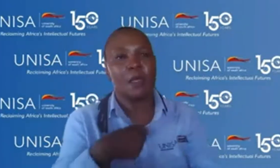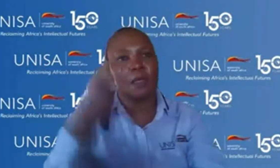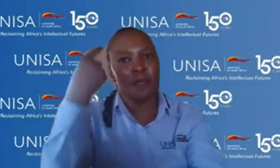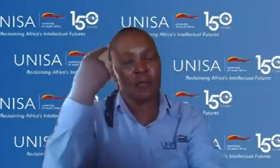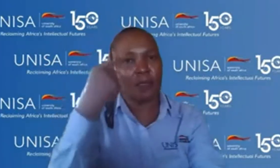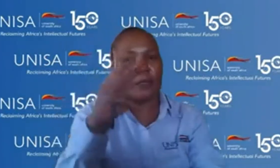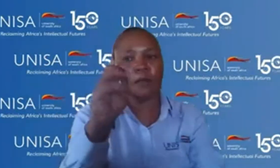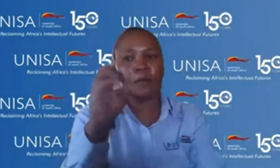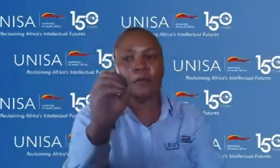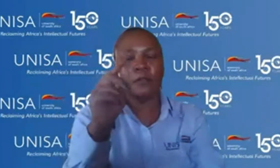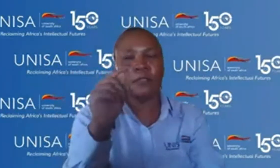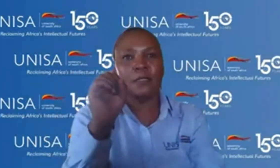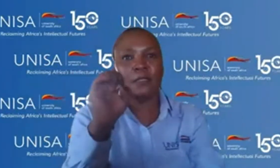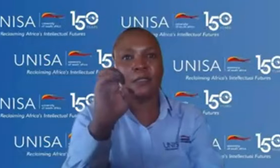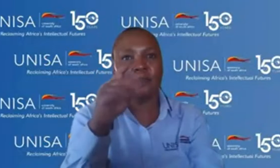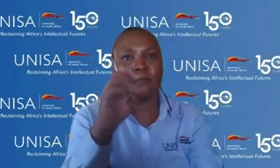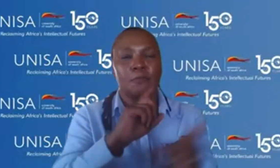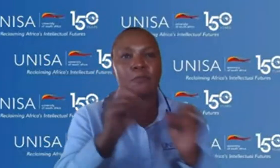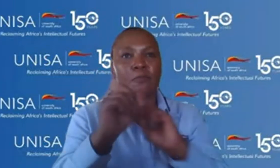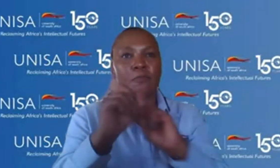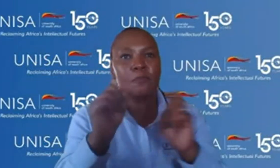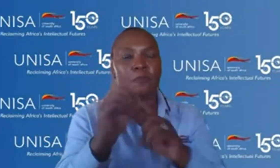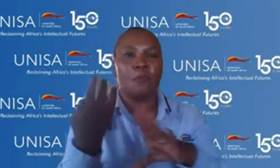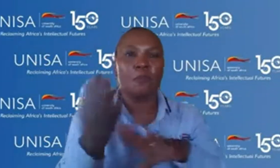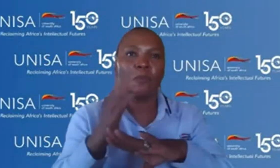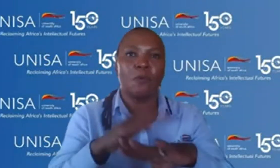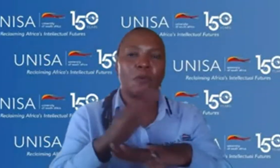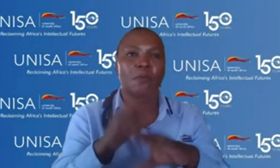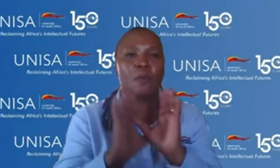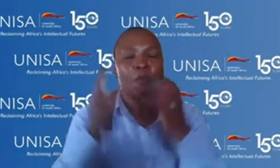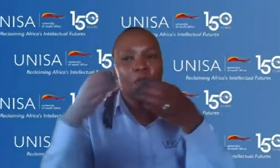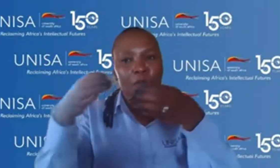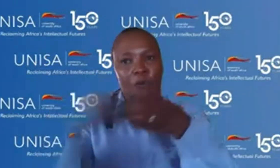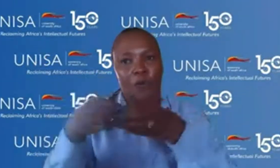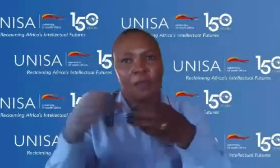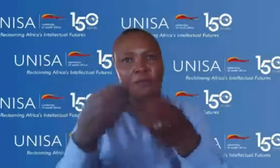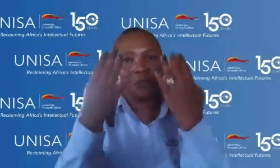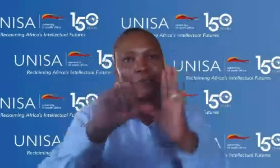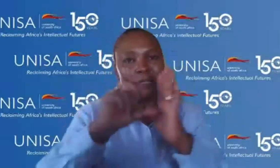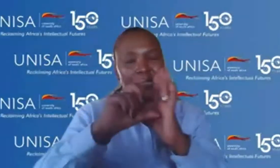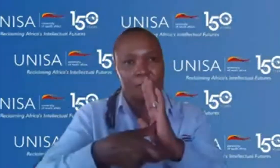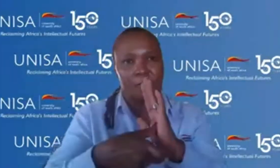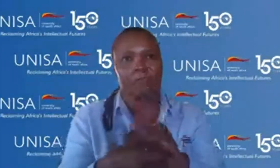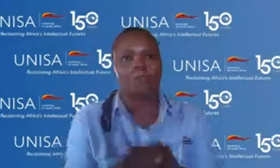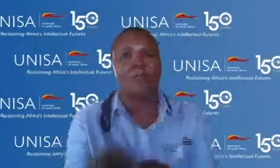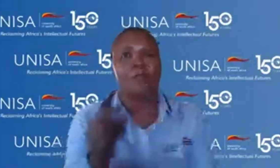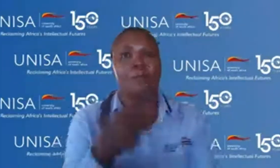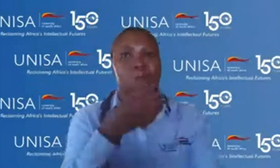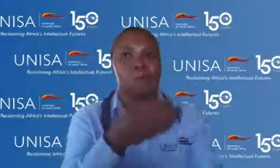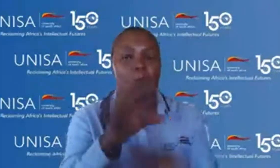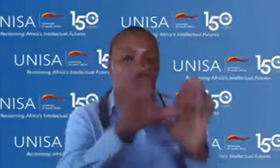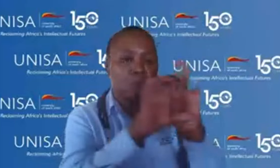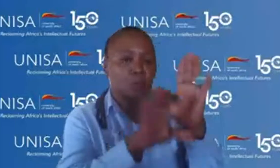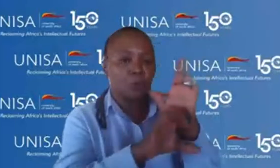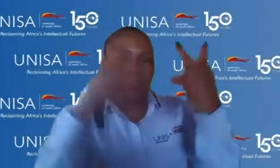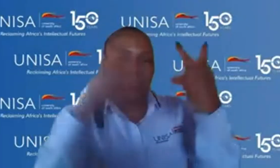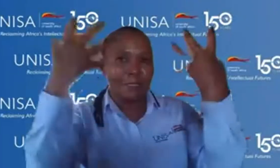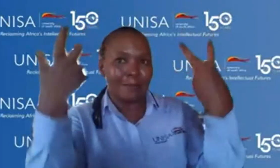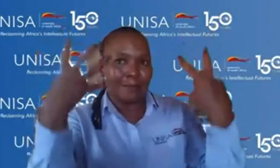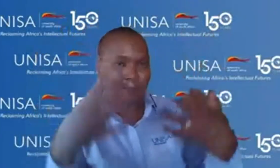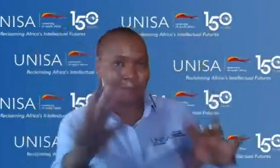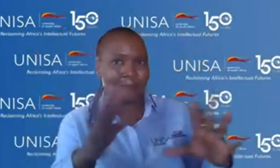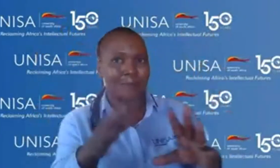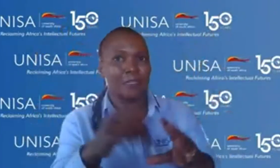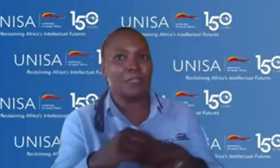Motsipe spoke about a forum for student disabilities that has been constituted, that will be resuscitated